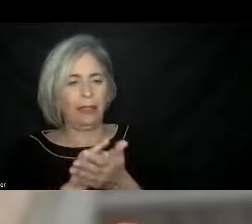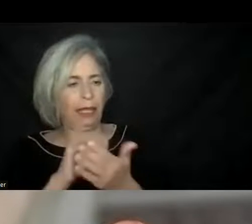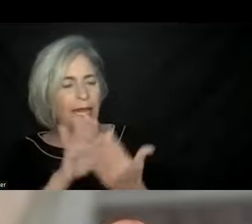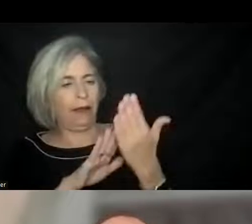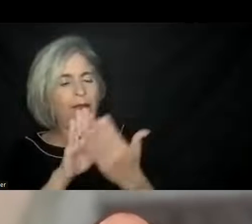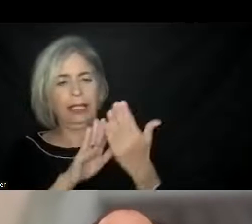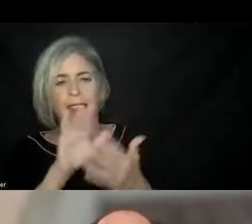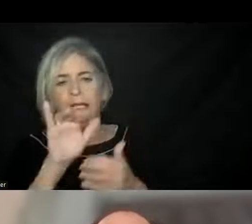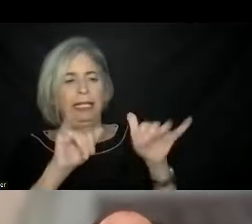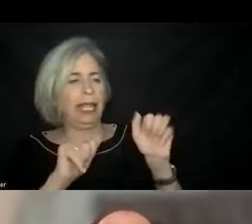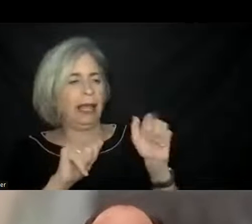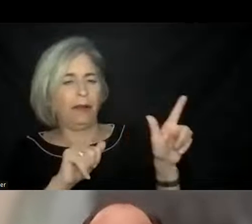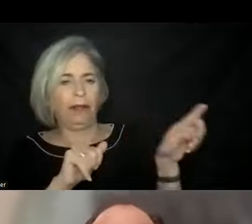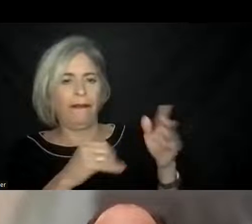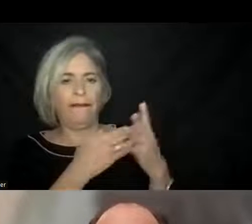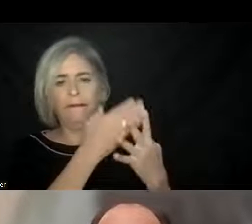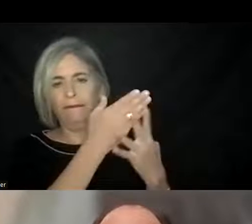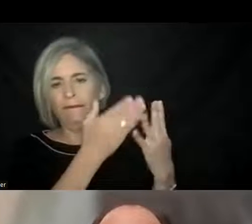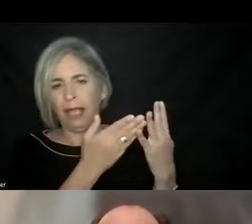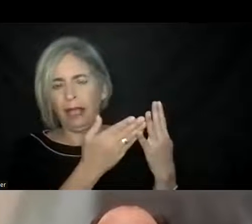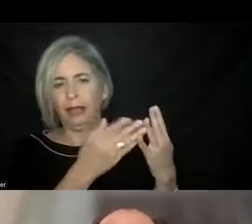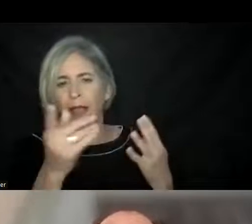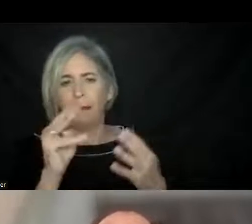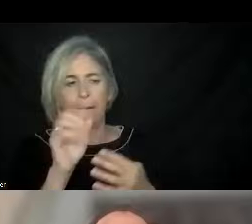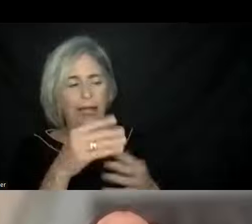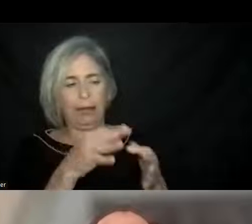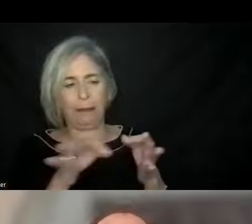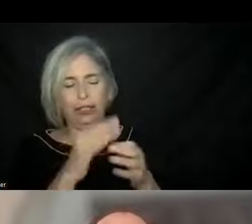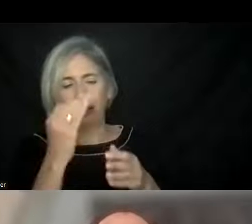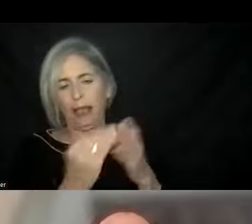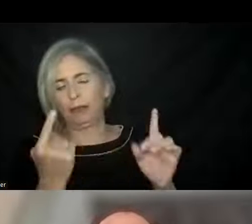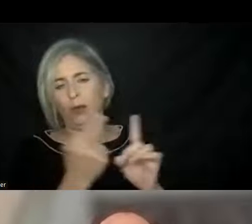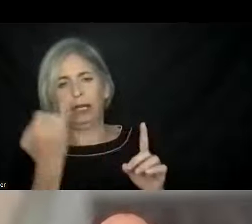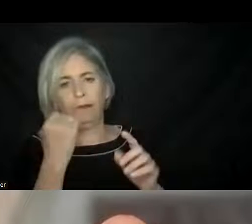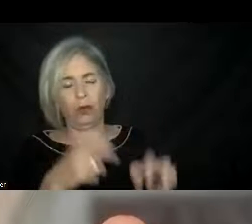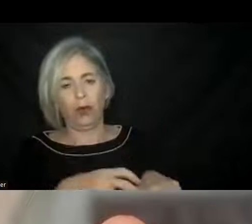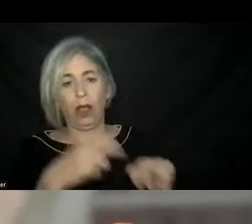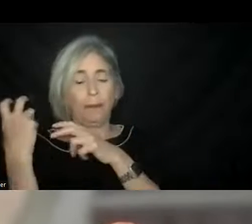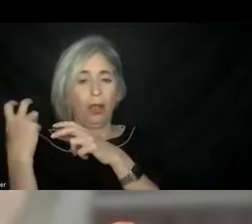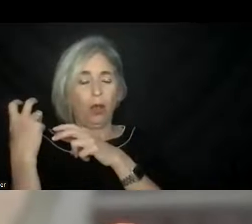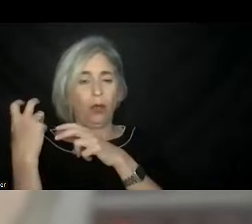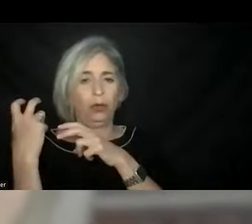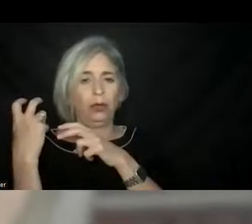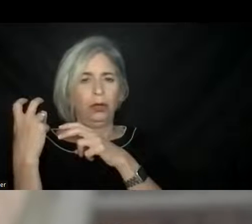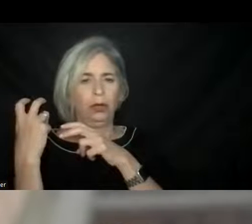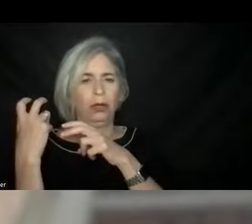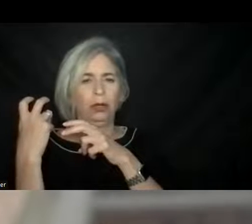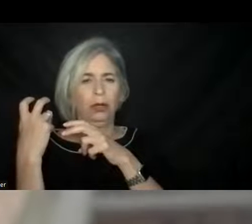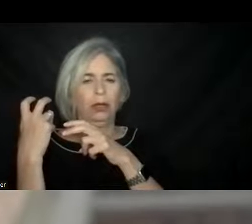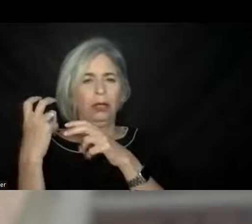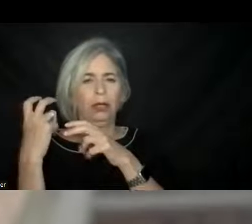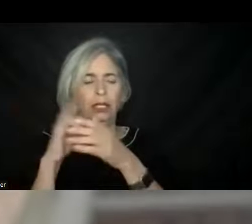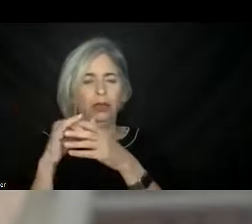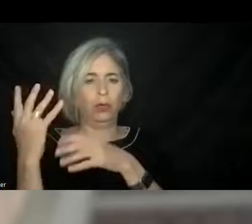the YAML file, or I think as Mike mentioned, that last point, that if you were uploaded to the, or if you